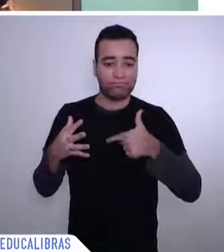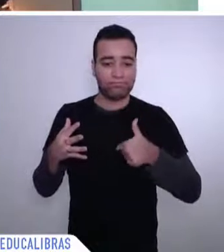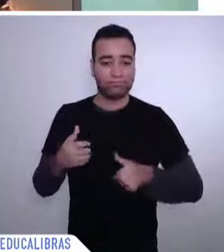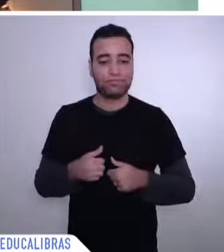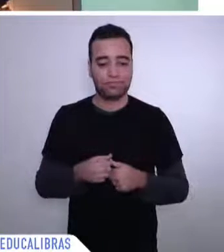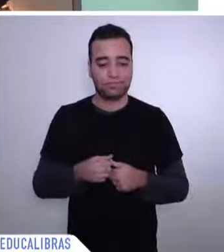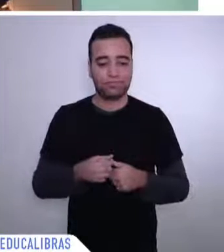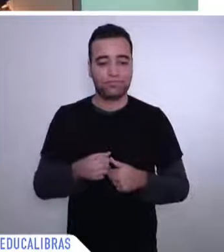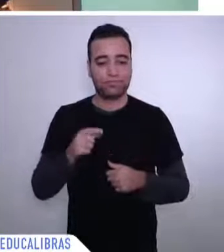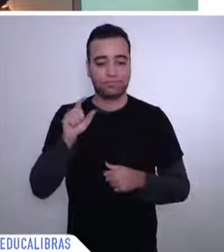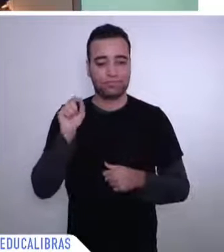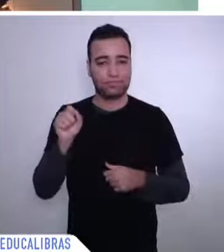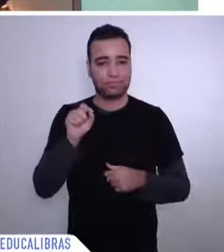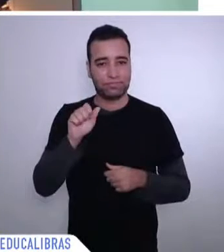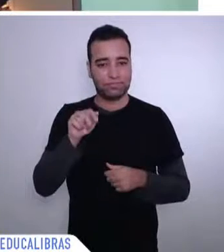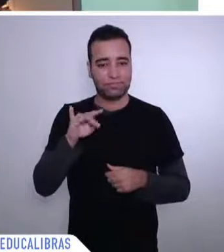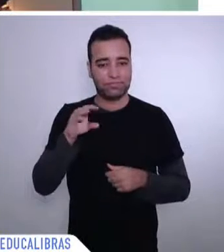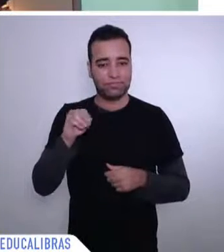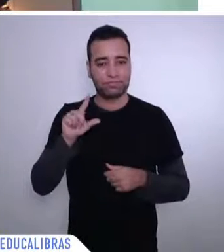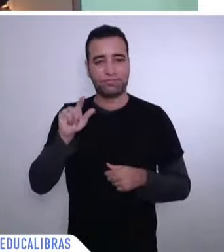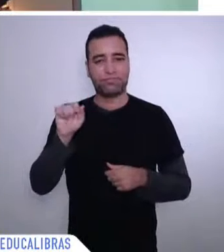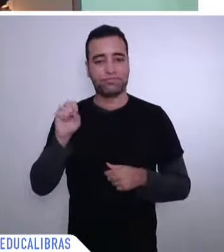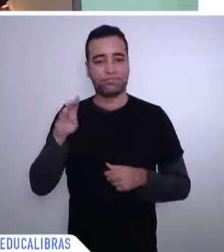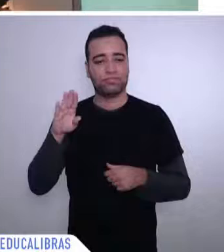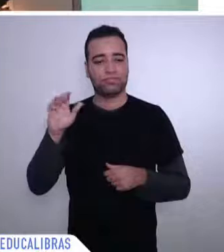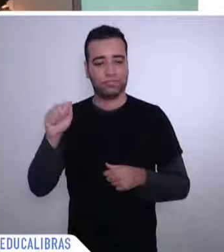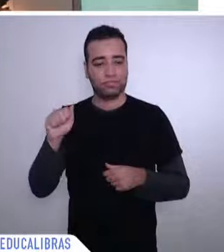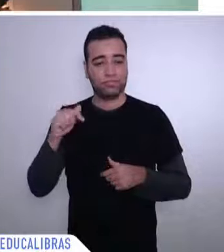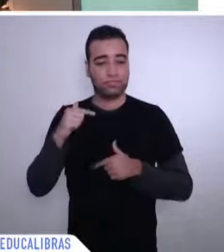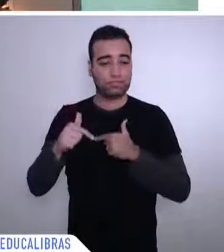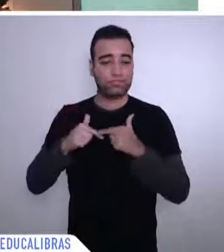work in a binomial